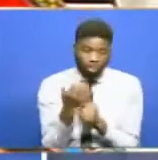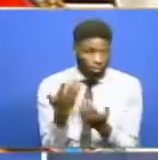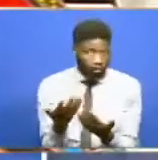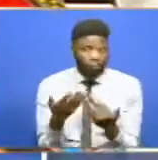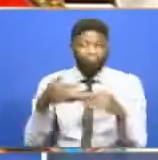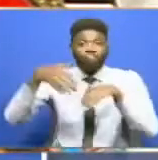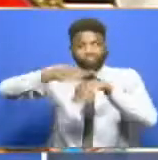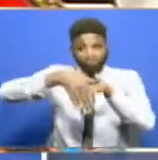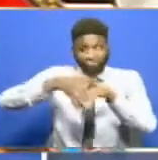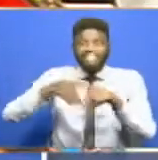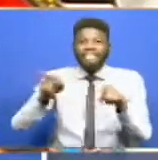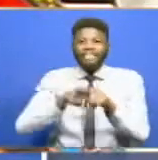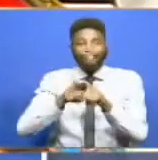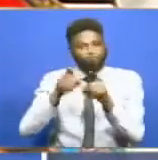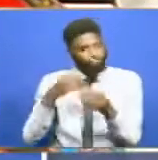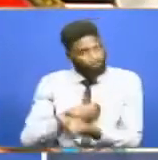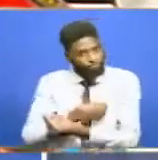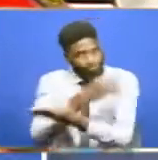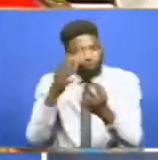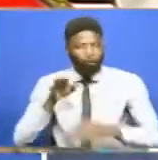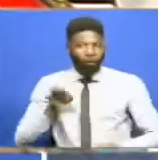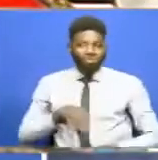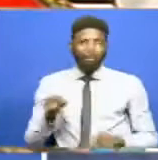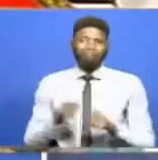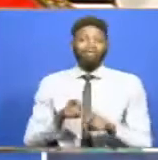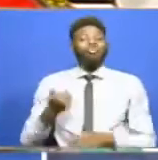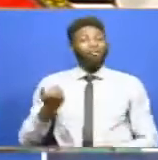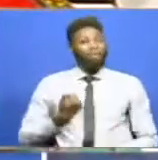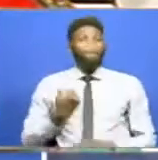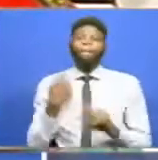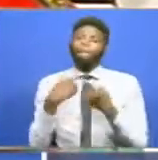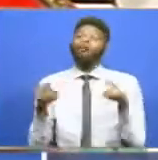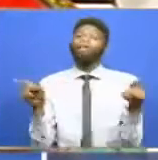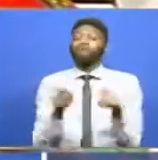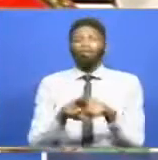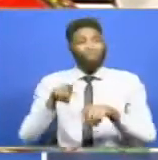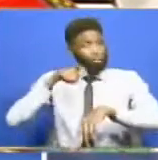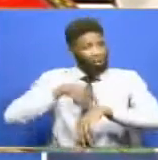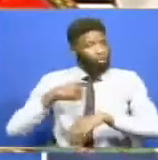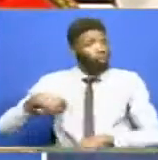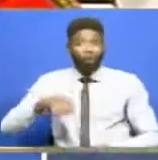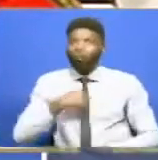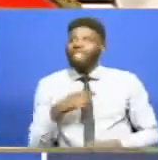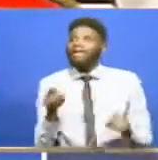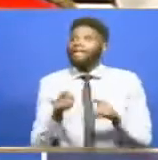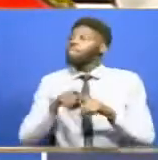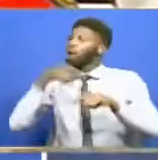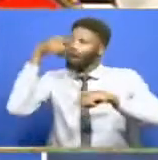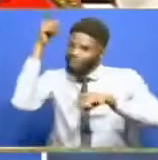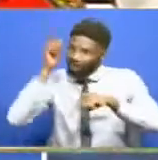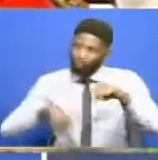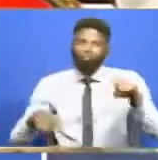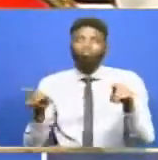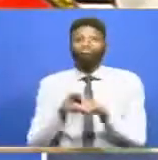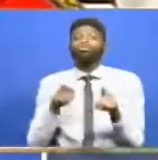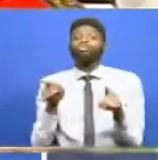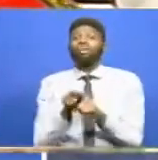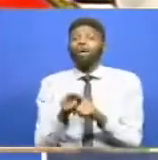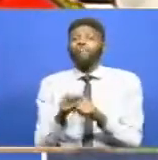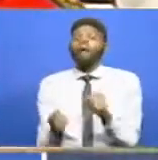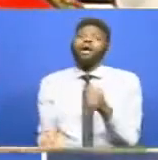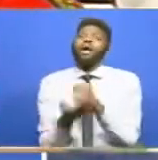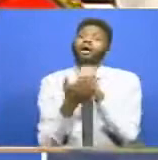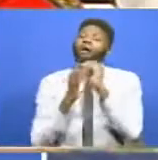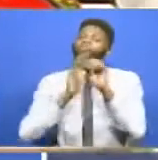we also distribute to the women and the girls. But again, at the same time, we are not also able to meet the whole